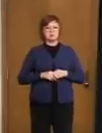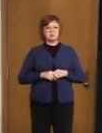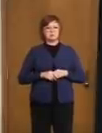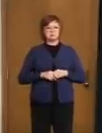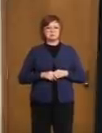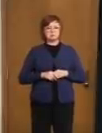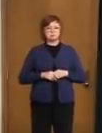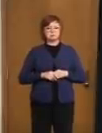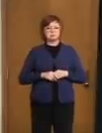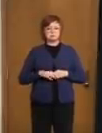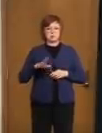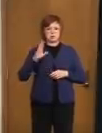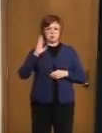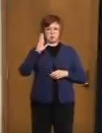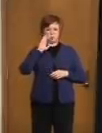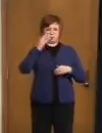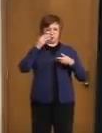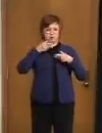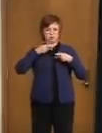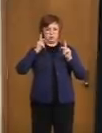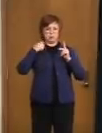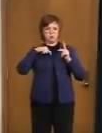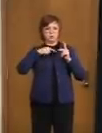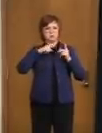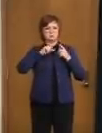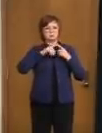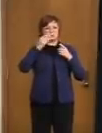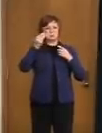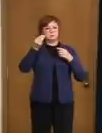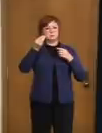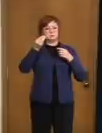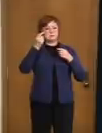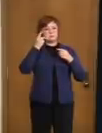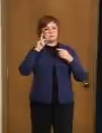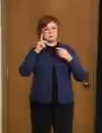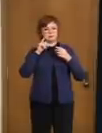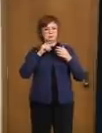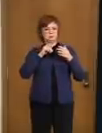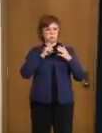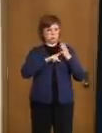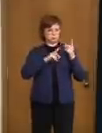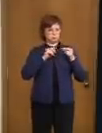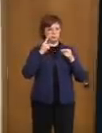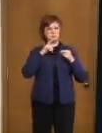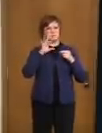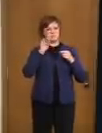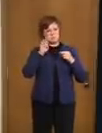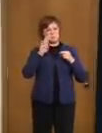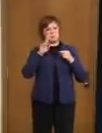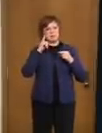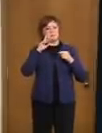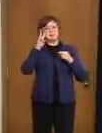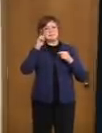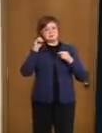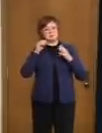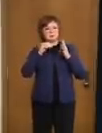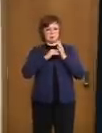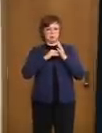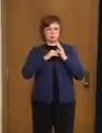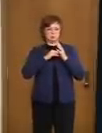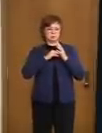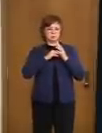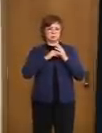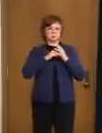at a pace that will allow us to look at the 60,000 plus that we'll be receiving in February and delivering them that month as well. So I'm very confident in